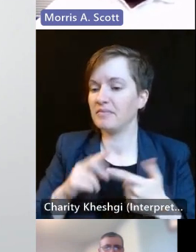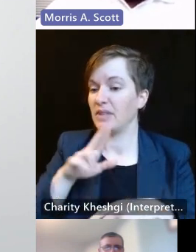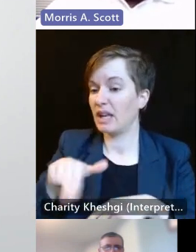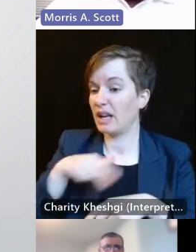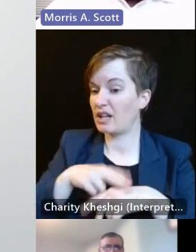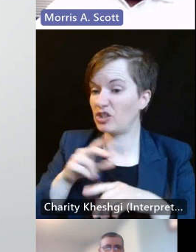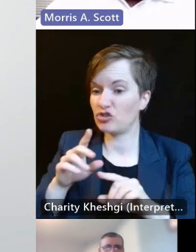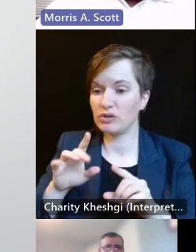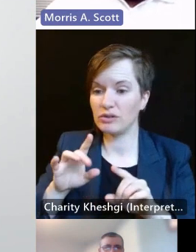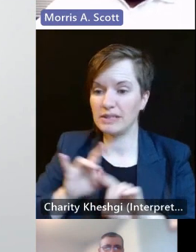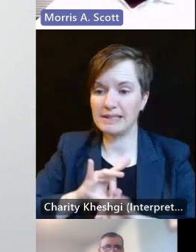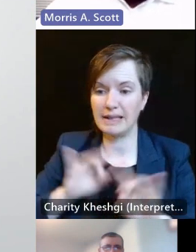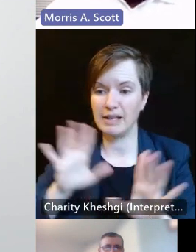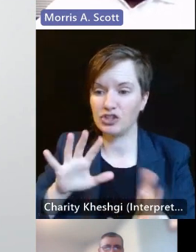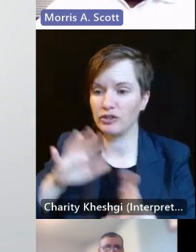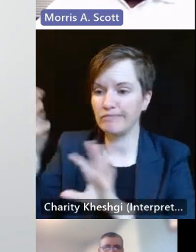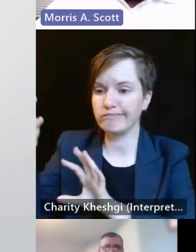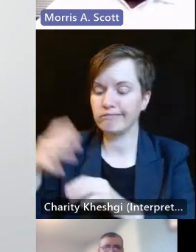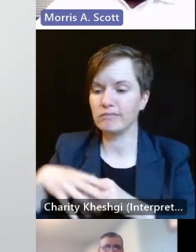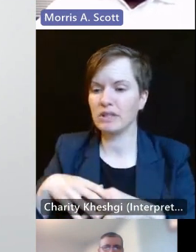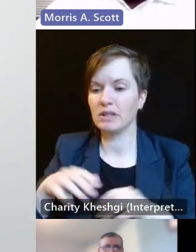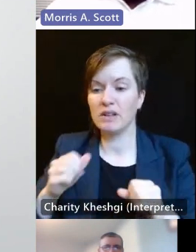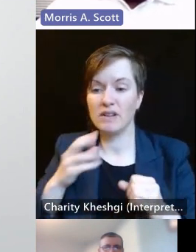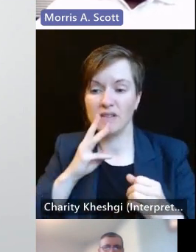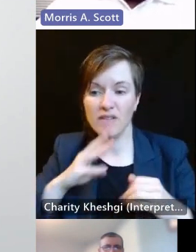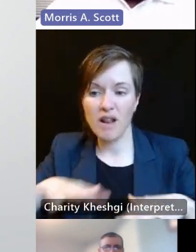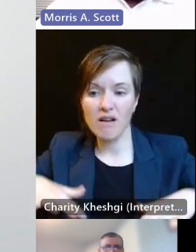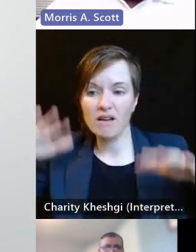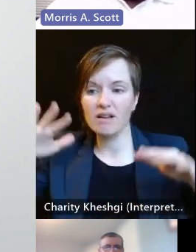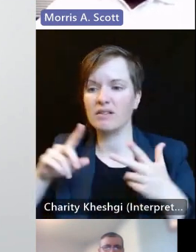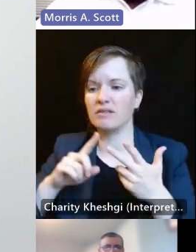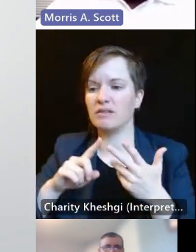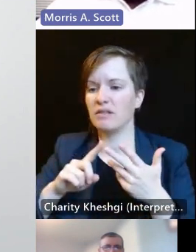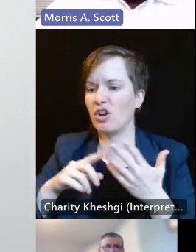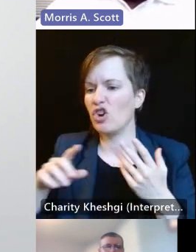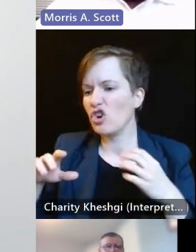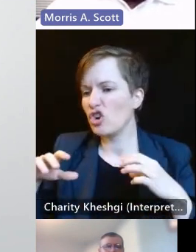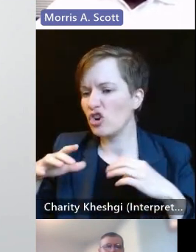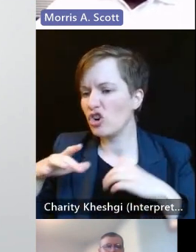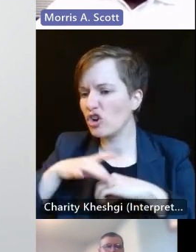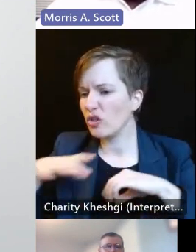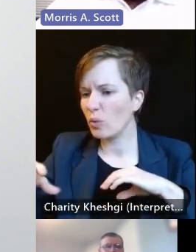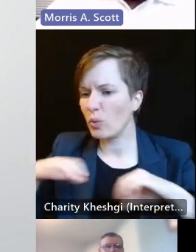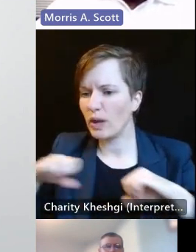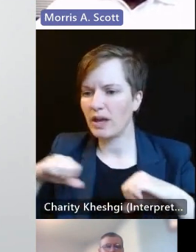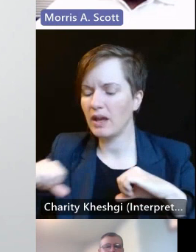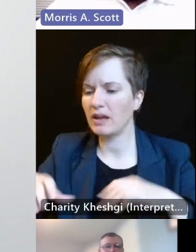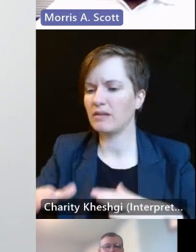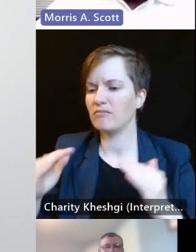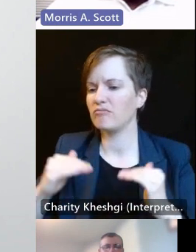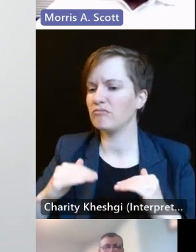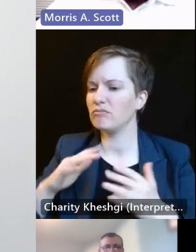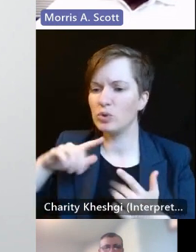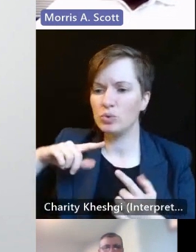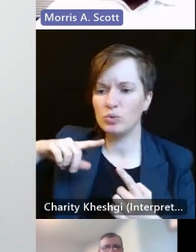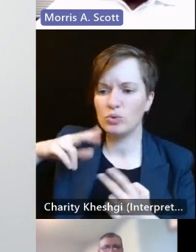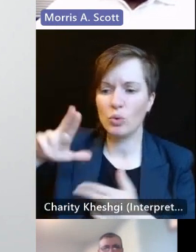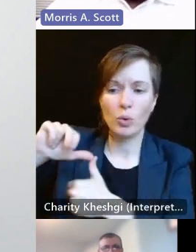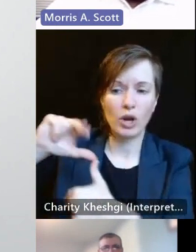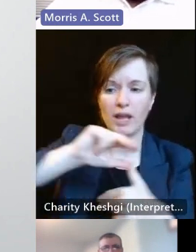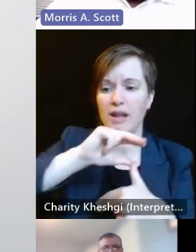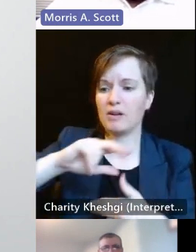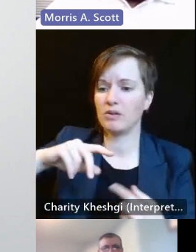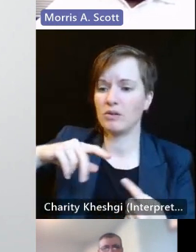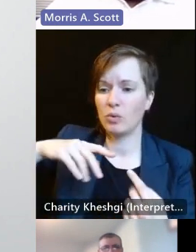a flood, an earthquake, a hurricane, a tornado, or other severe weather